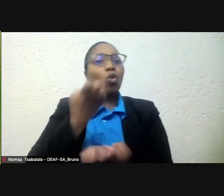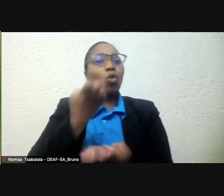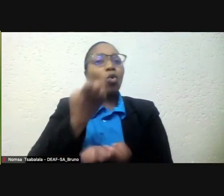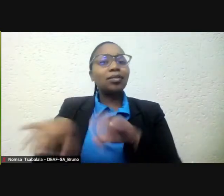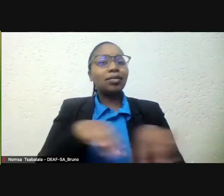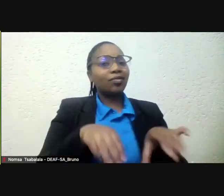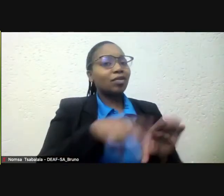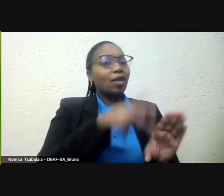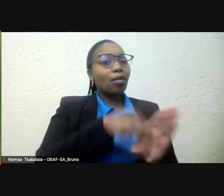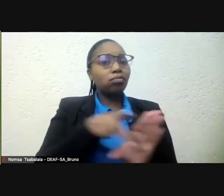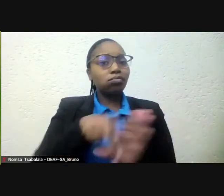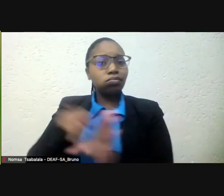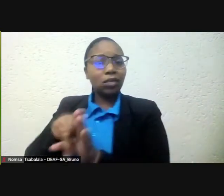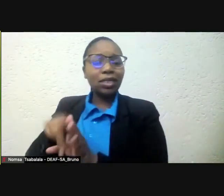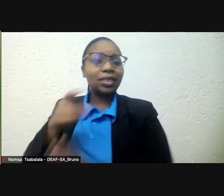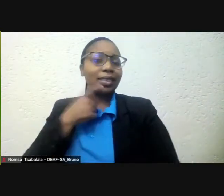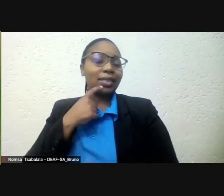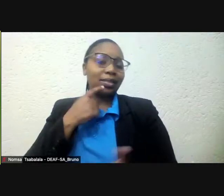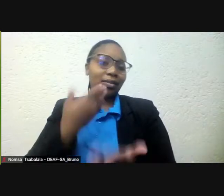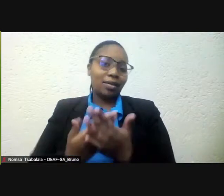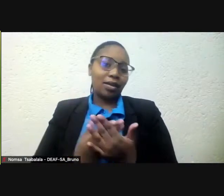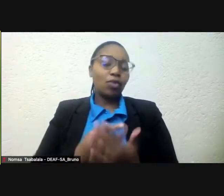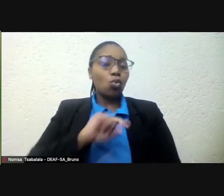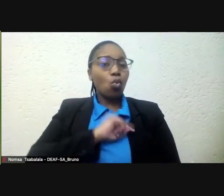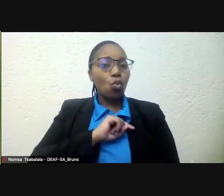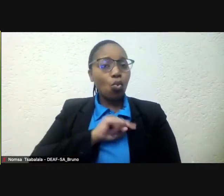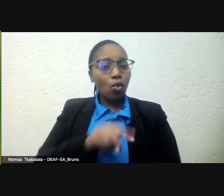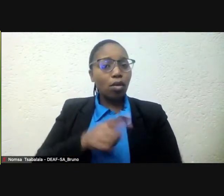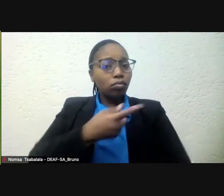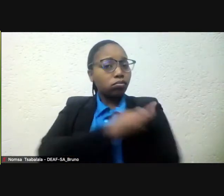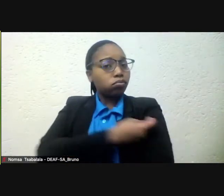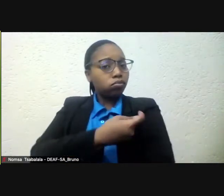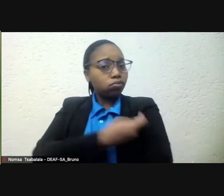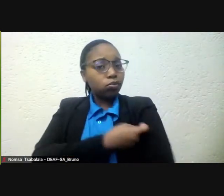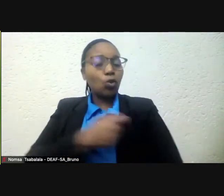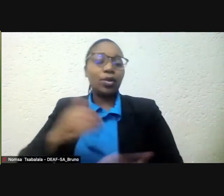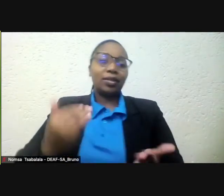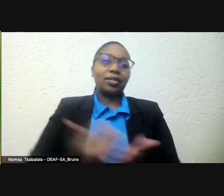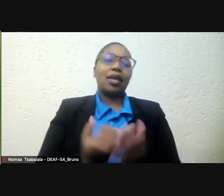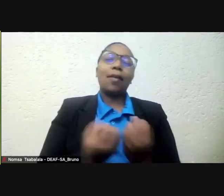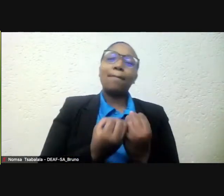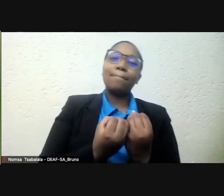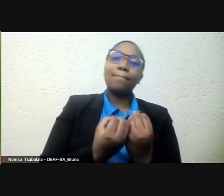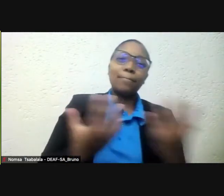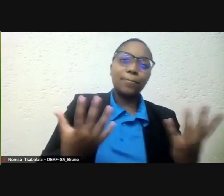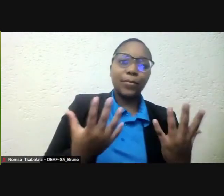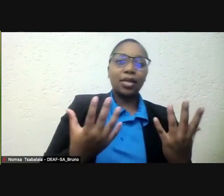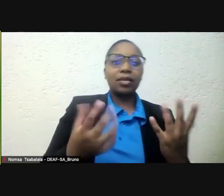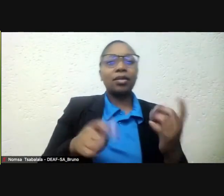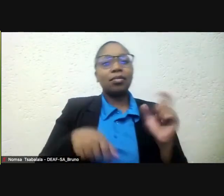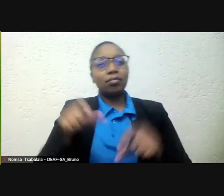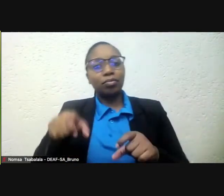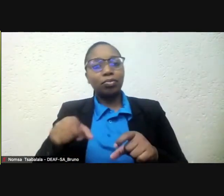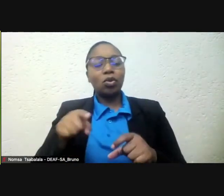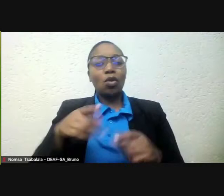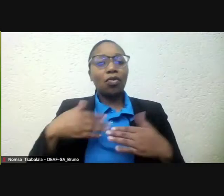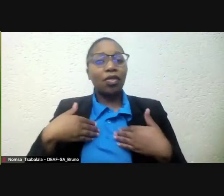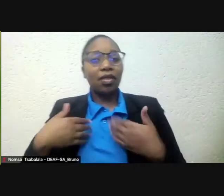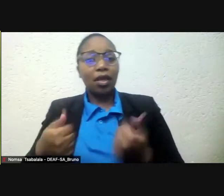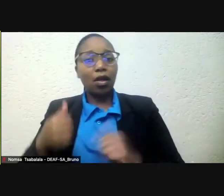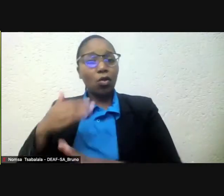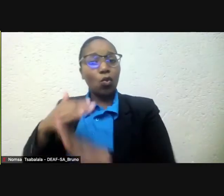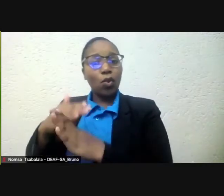by vaccinating, we will also save many more of our gallant health workers from